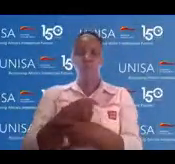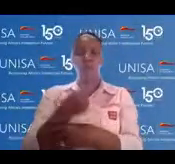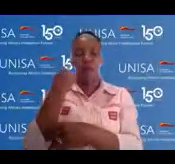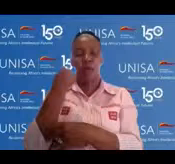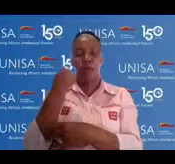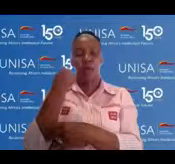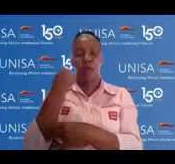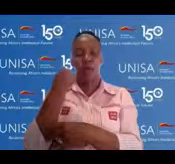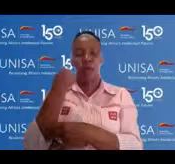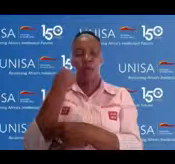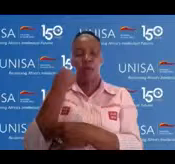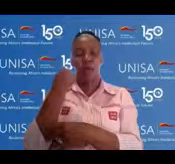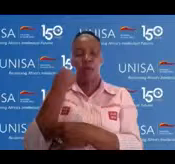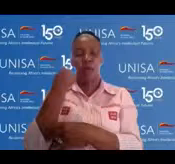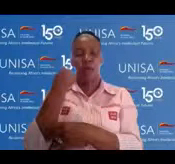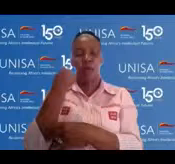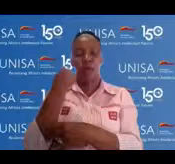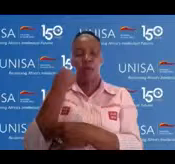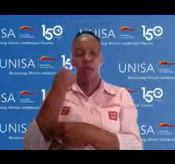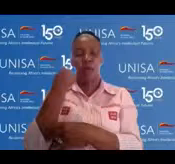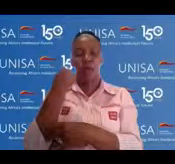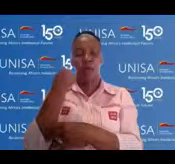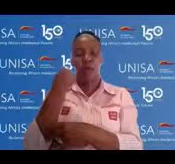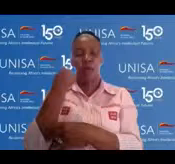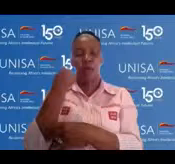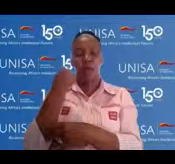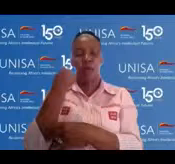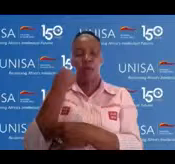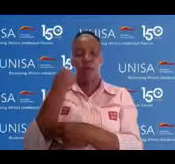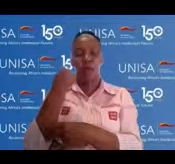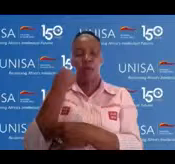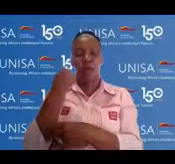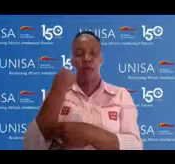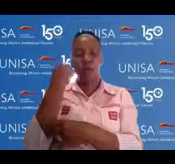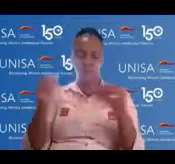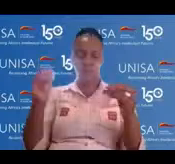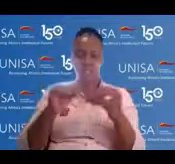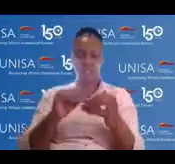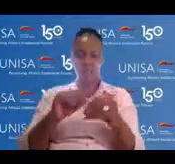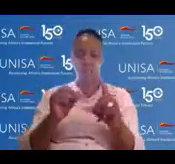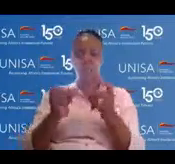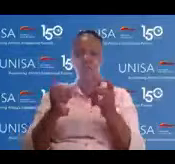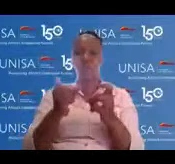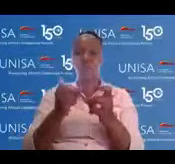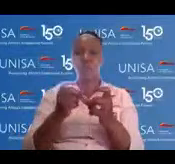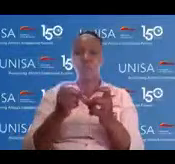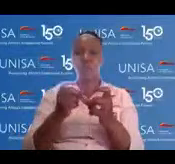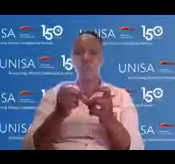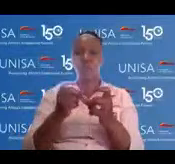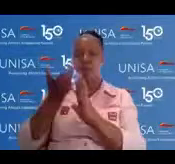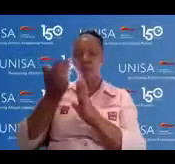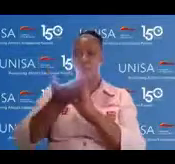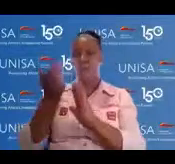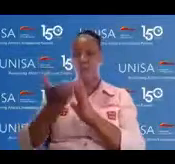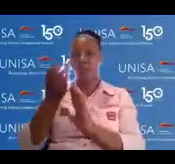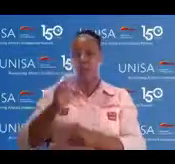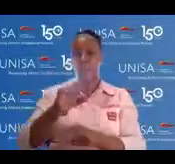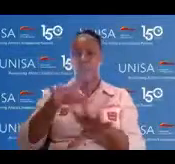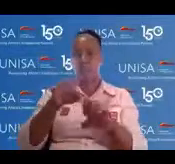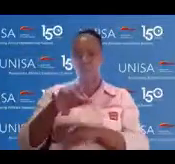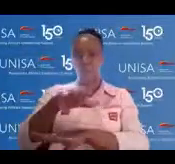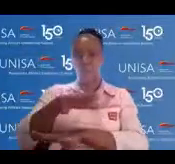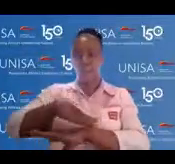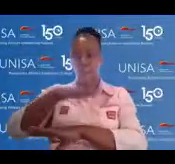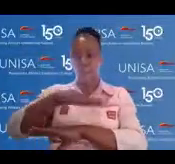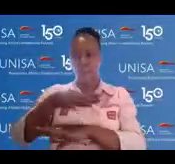10 o'clock, you're a very quick writer and you want to upload. First, upload on the exams portal, and then you do the final